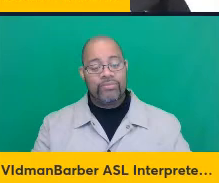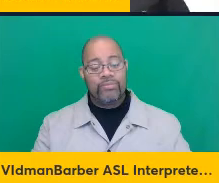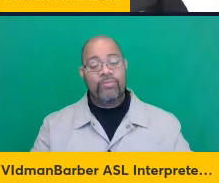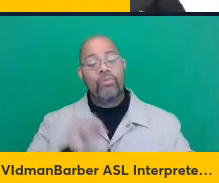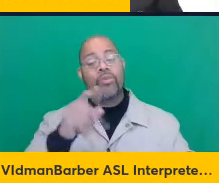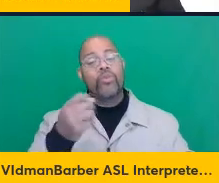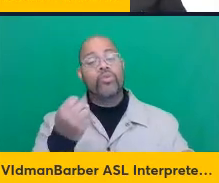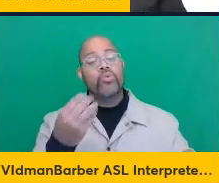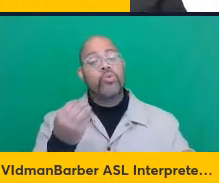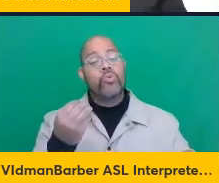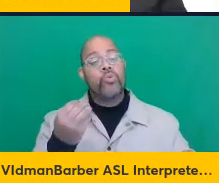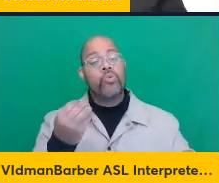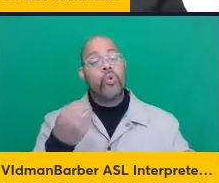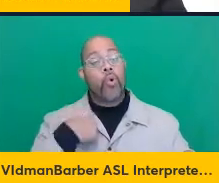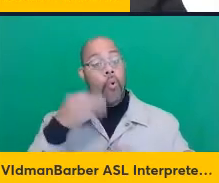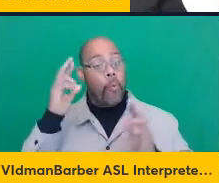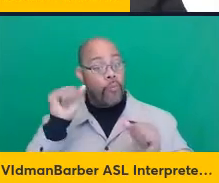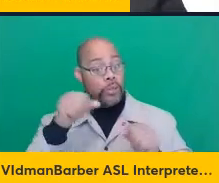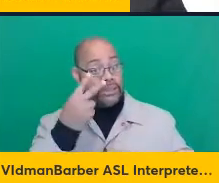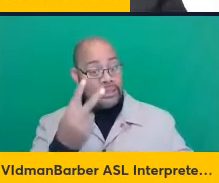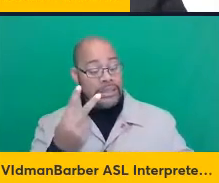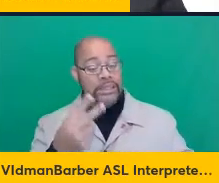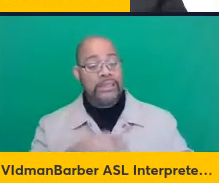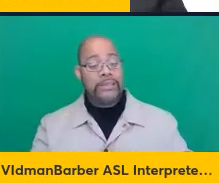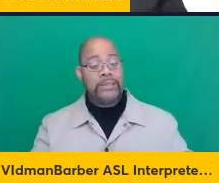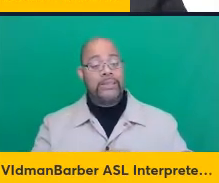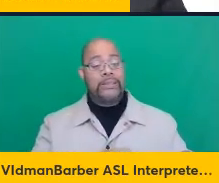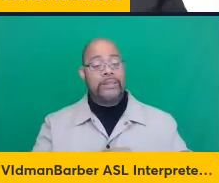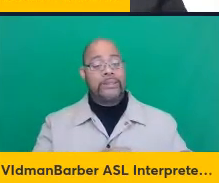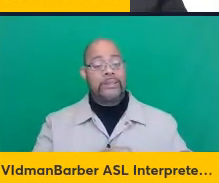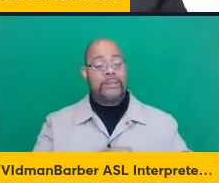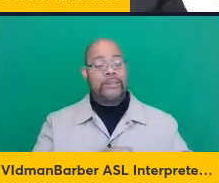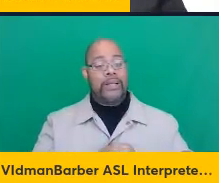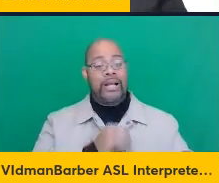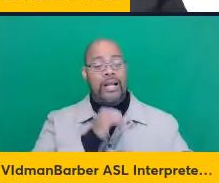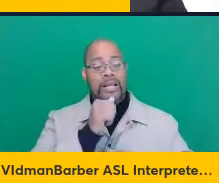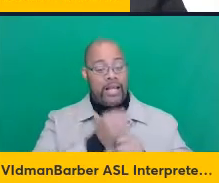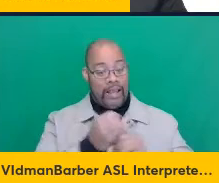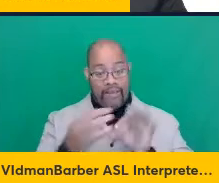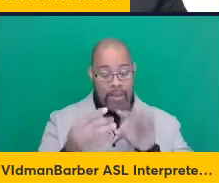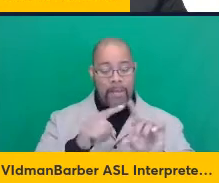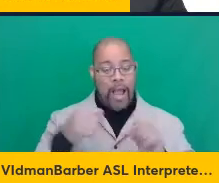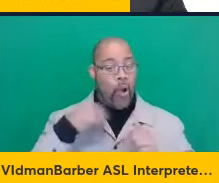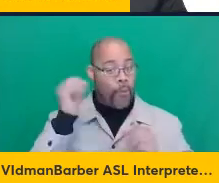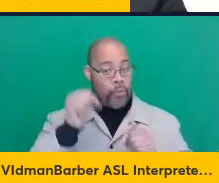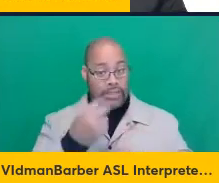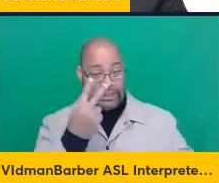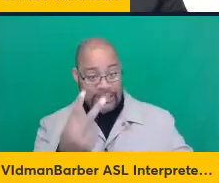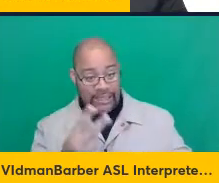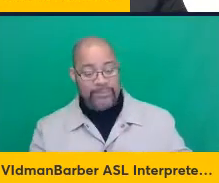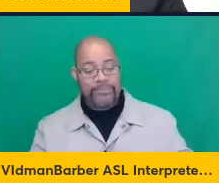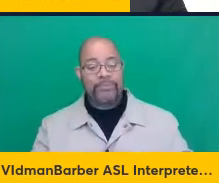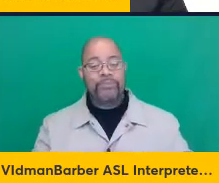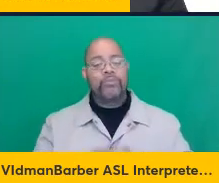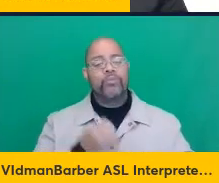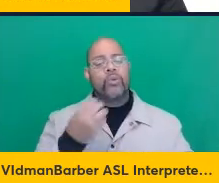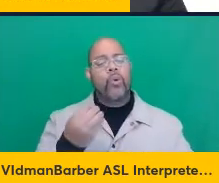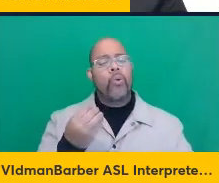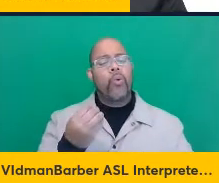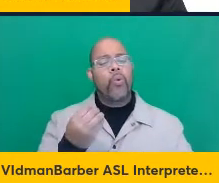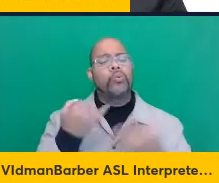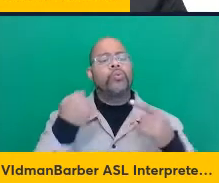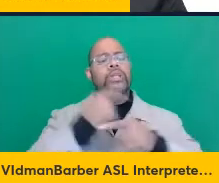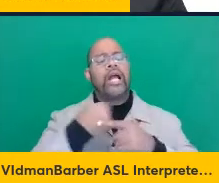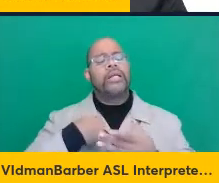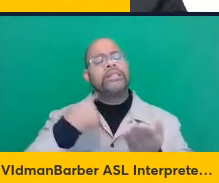Okay, so I hope you can see. I'm not getting feedback, but I hope you can see. So today